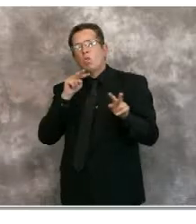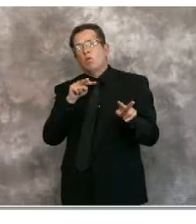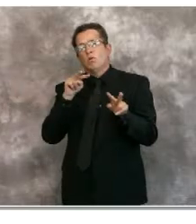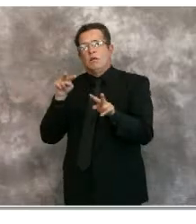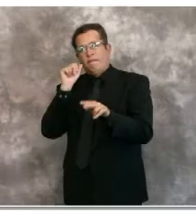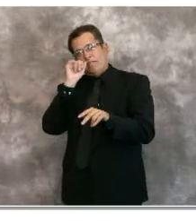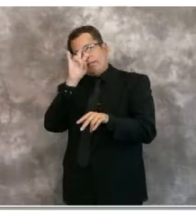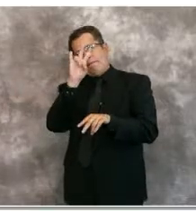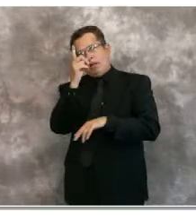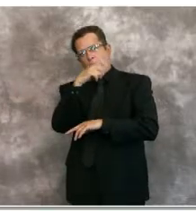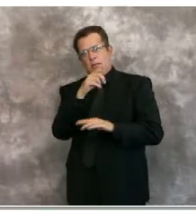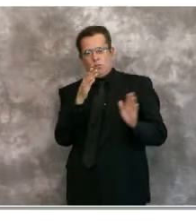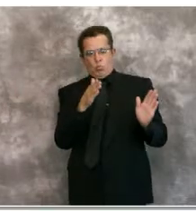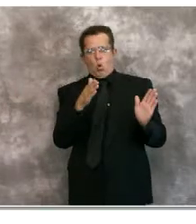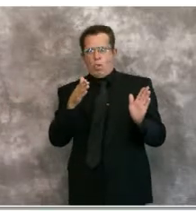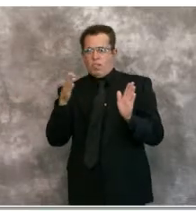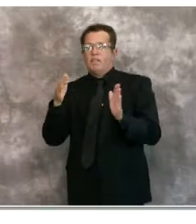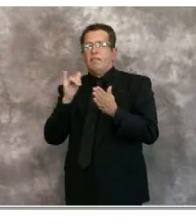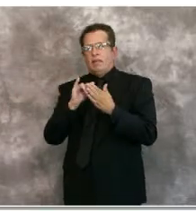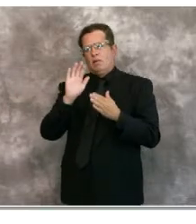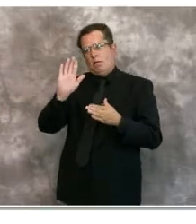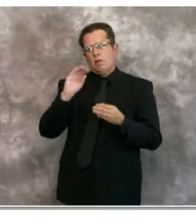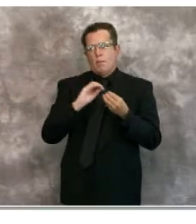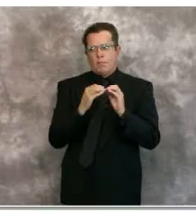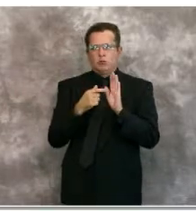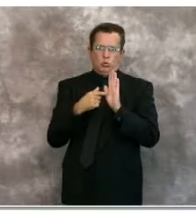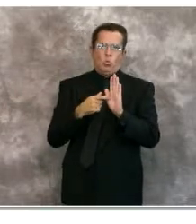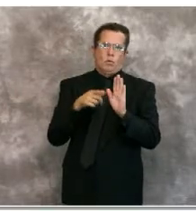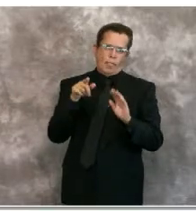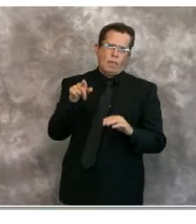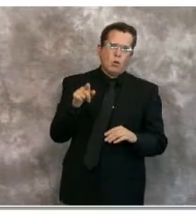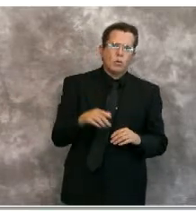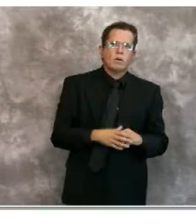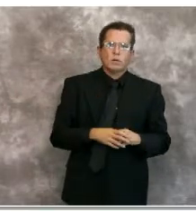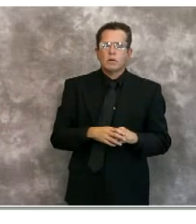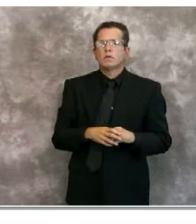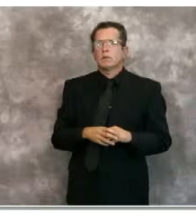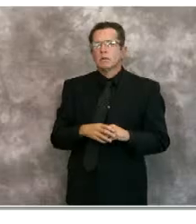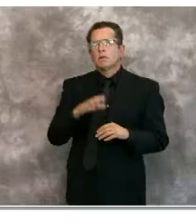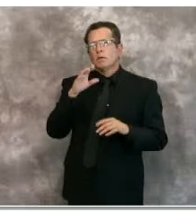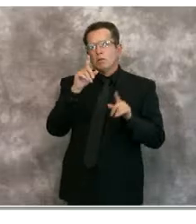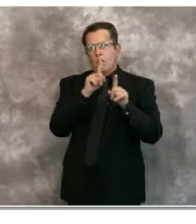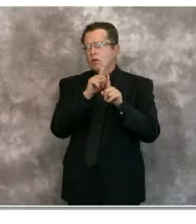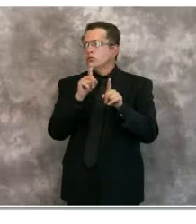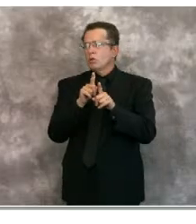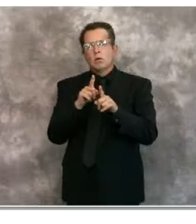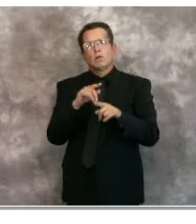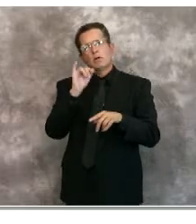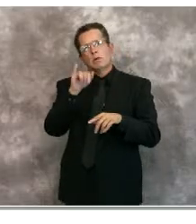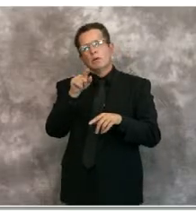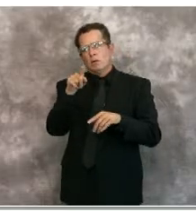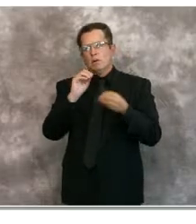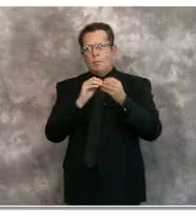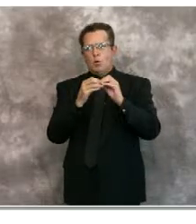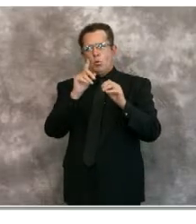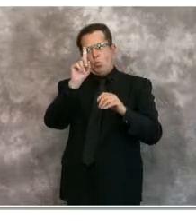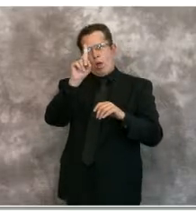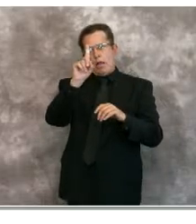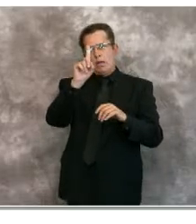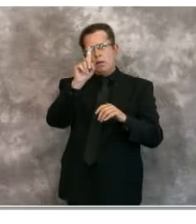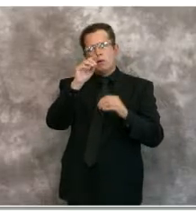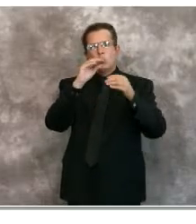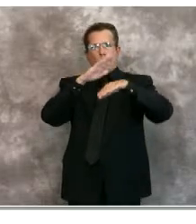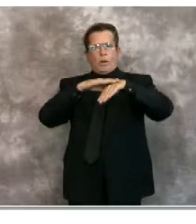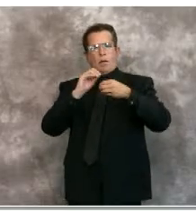So that's what this slide depicts. When we look at the, again, the trigger number one, that's looking at